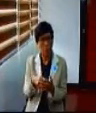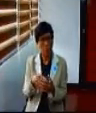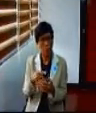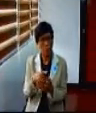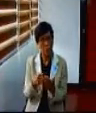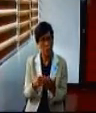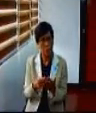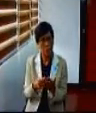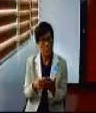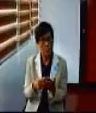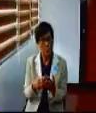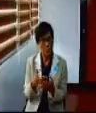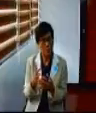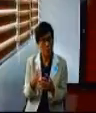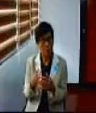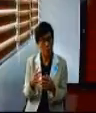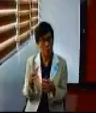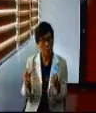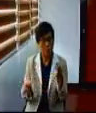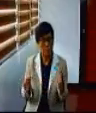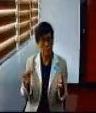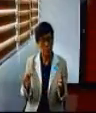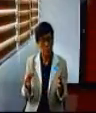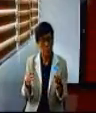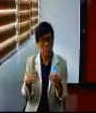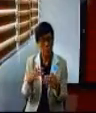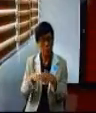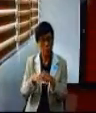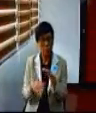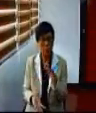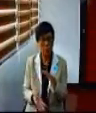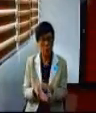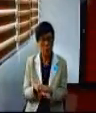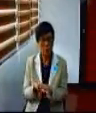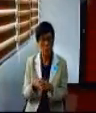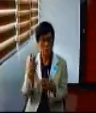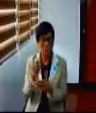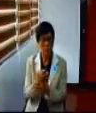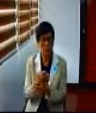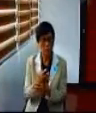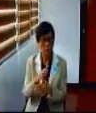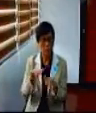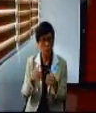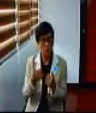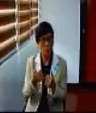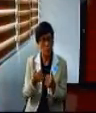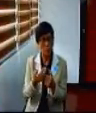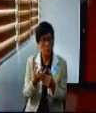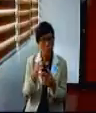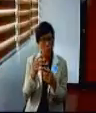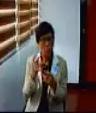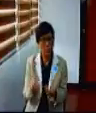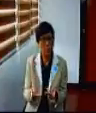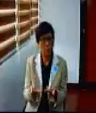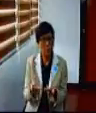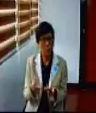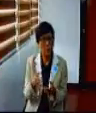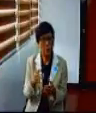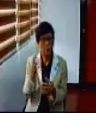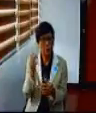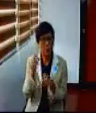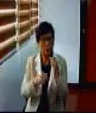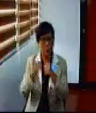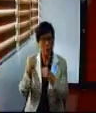to reduce barriers. Some of these barriers are inherent and structural in the legal systems that we